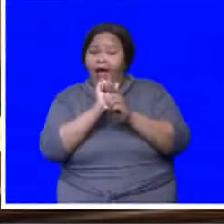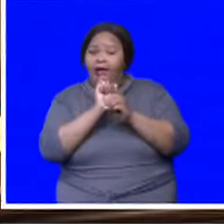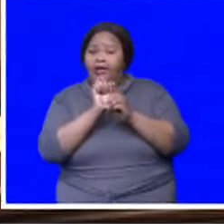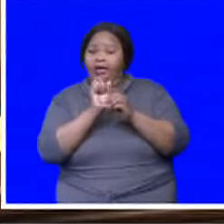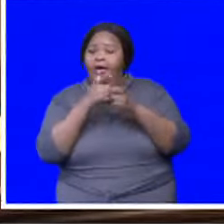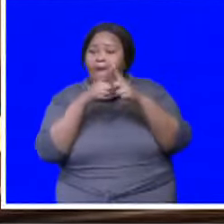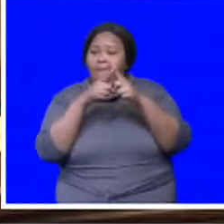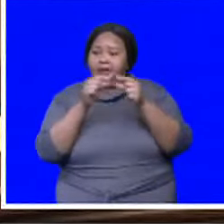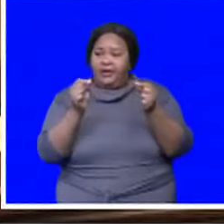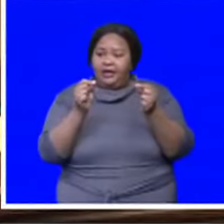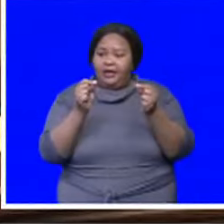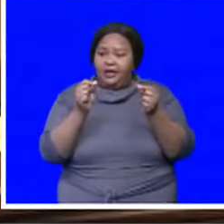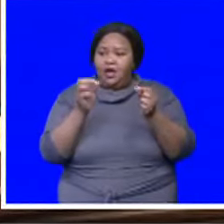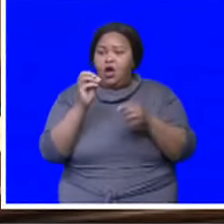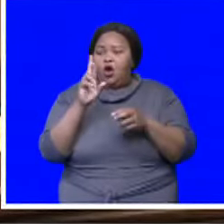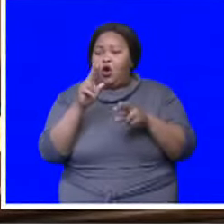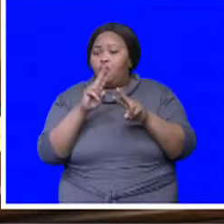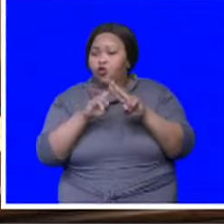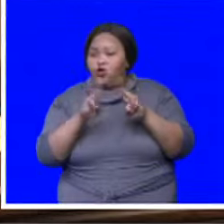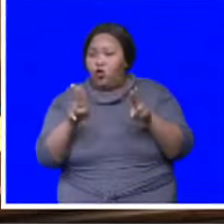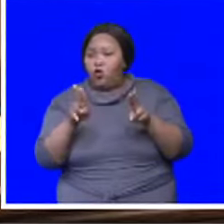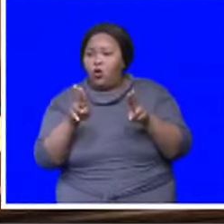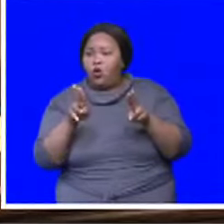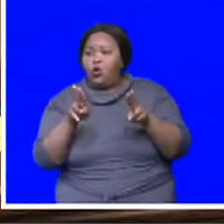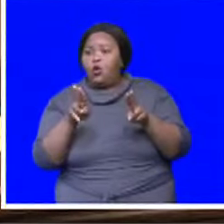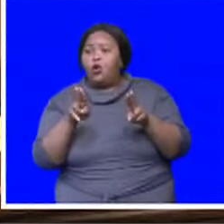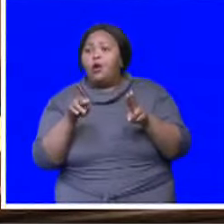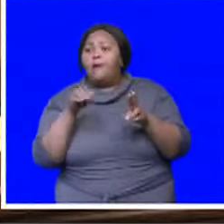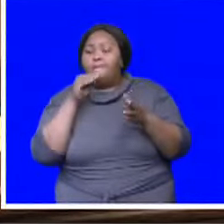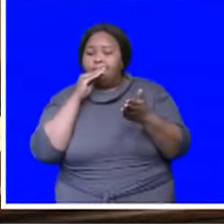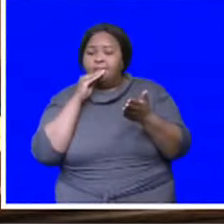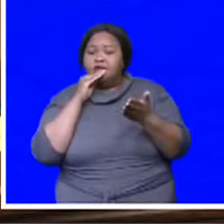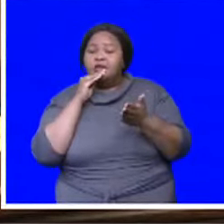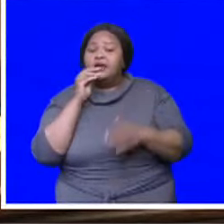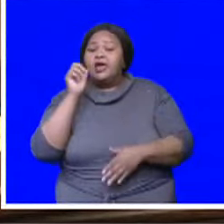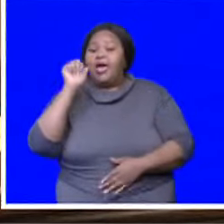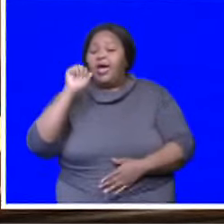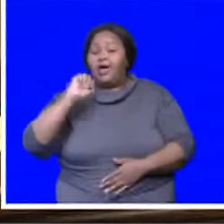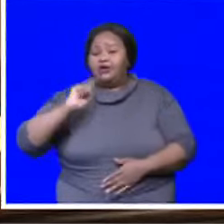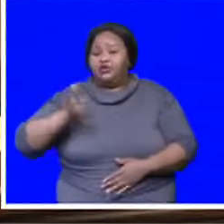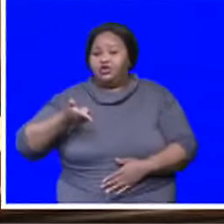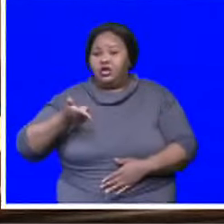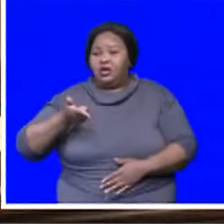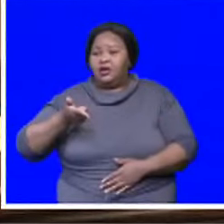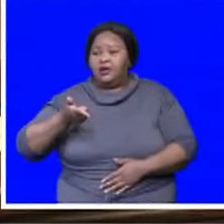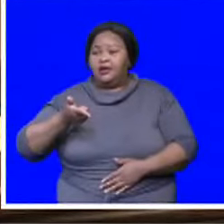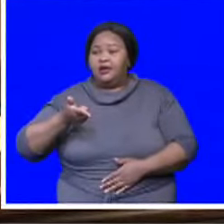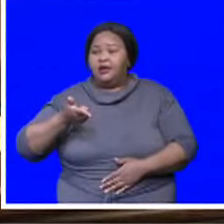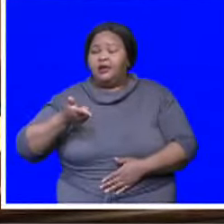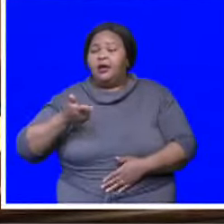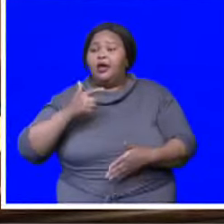that is factual. Ngicabanga ukuthi leyo kubalwa liofisi lemcondzisi